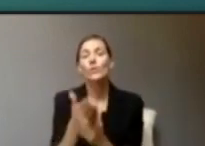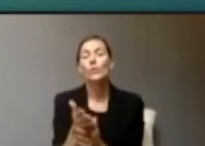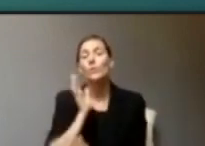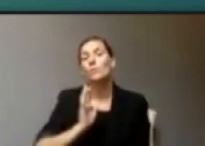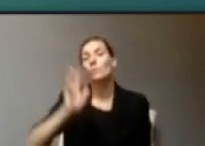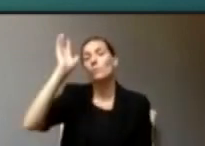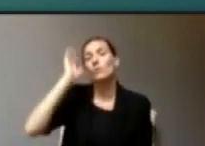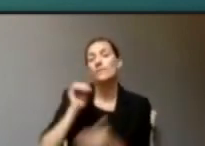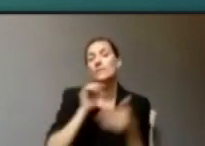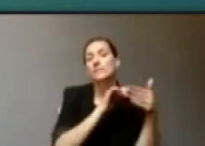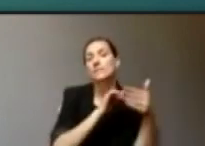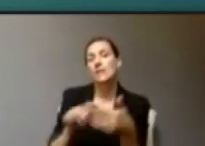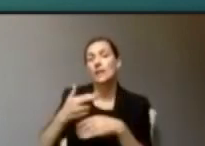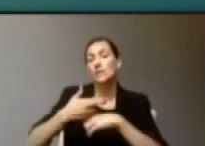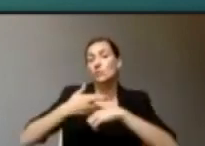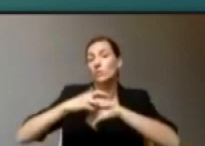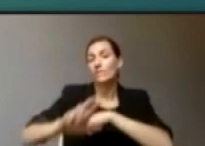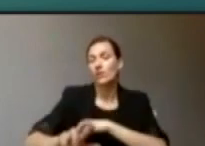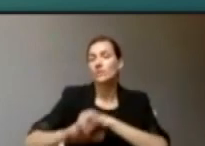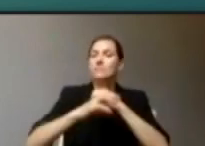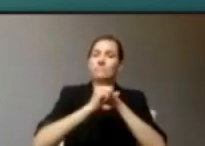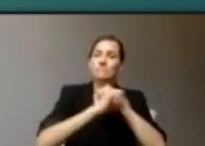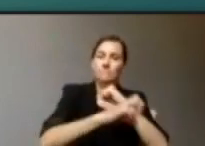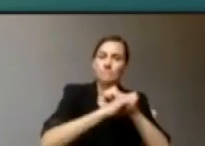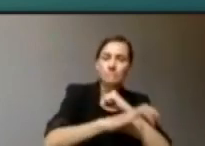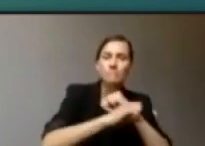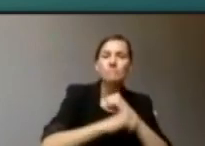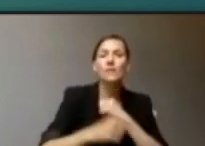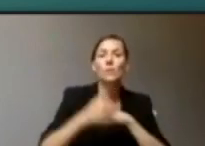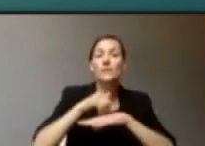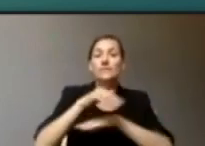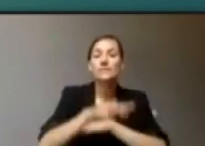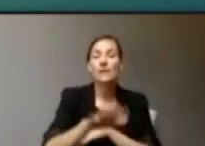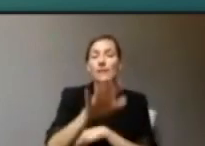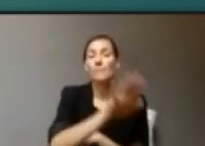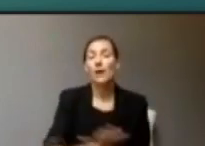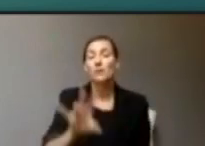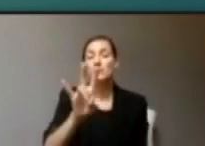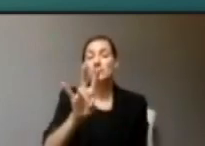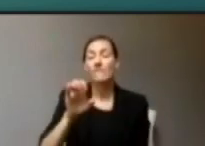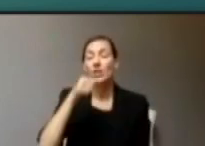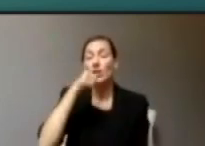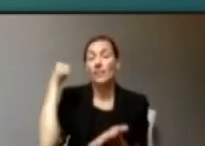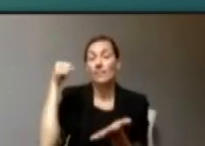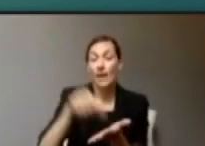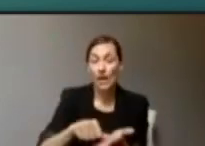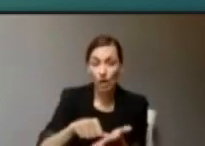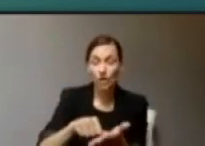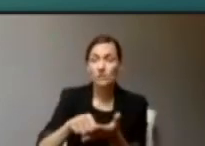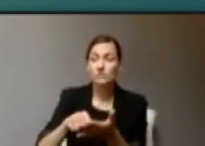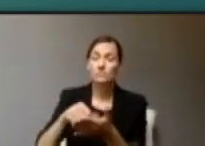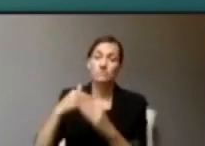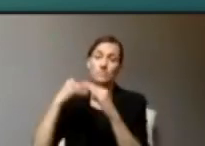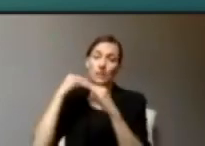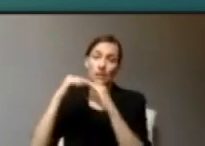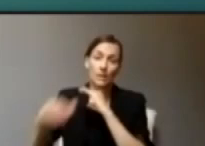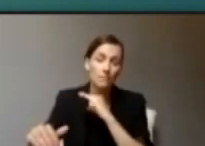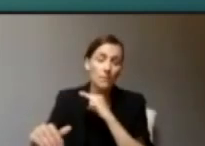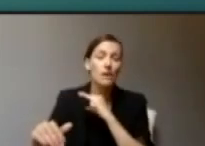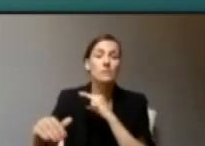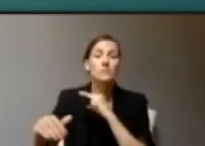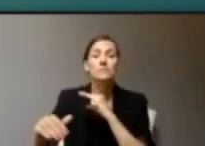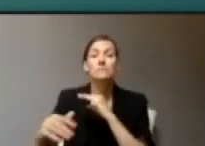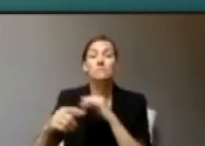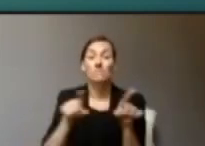and flyers through Academica. We sent out about 700 letters and 700 emails to individuals, and